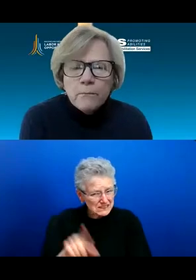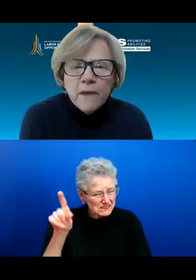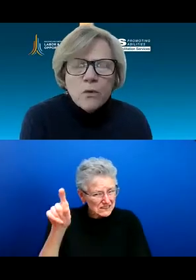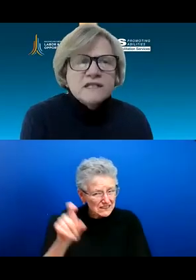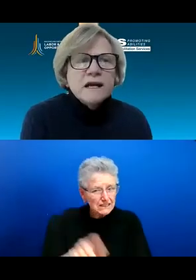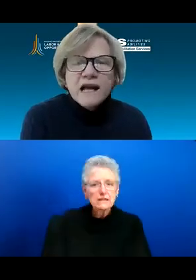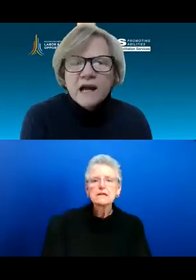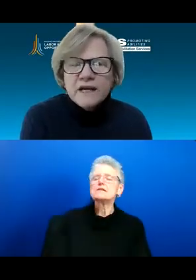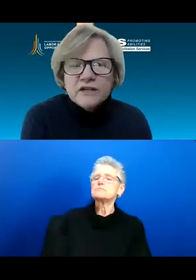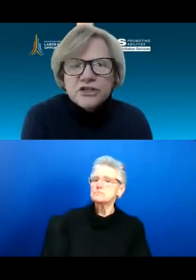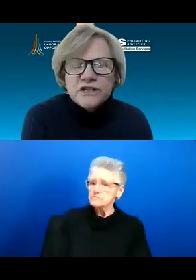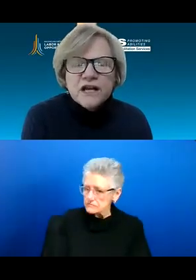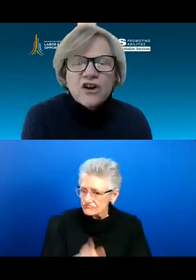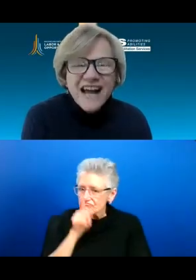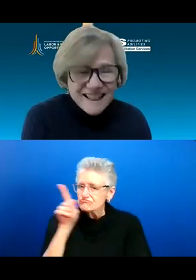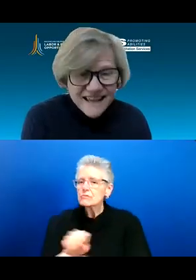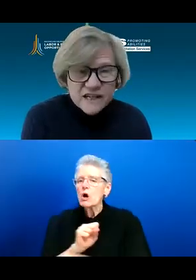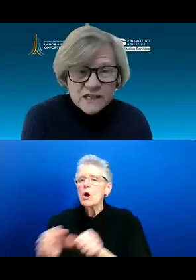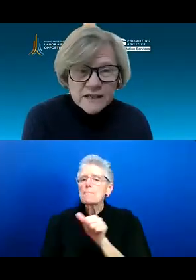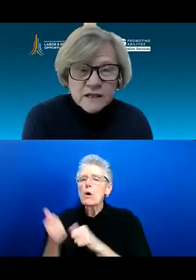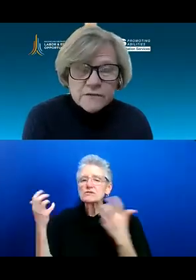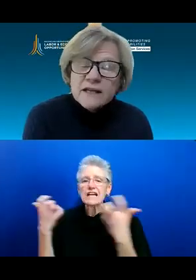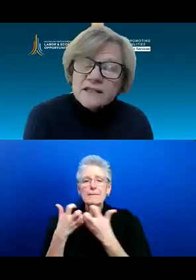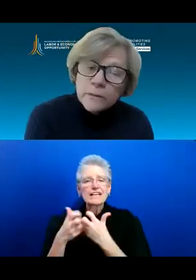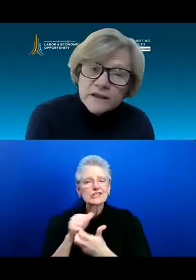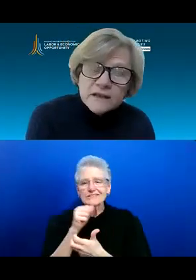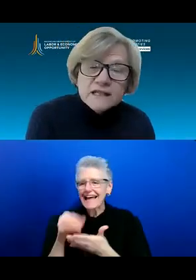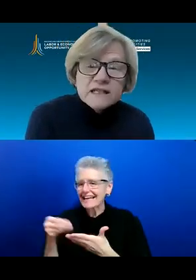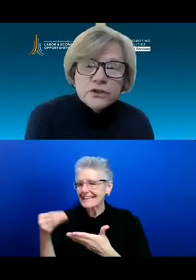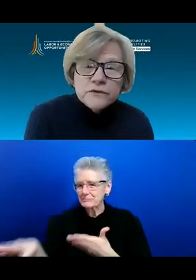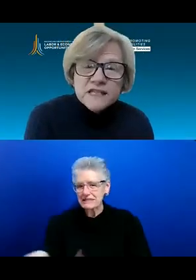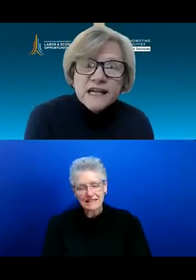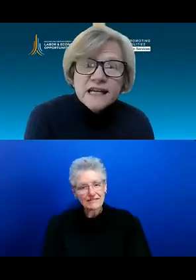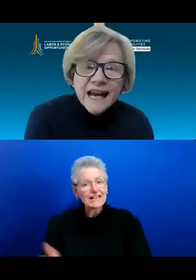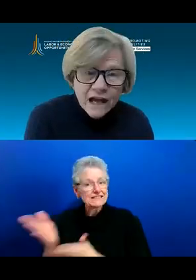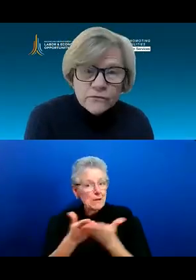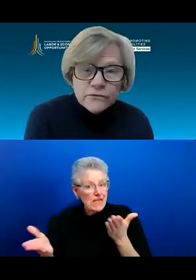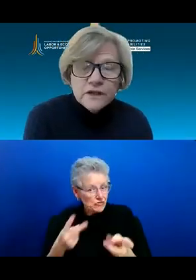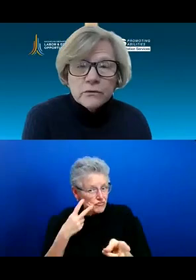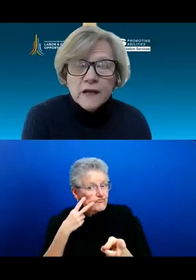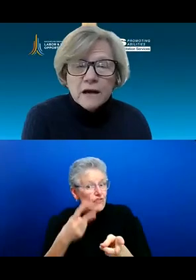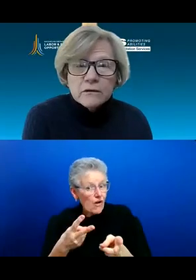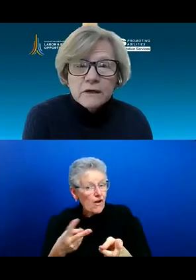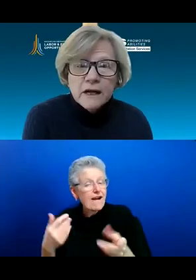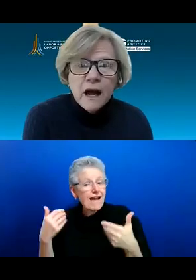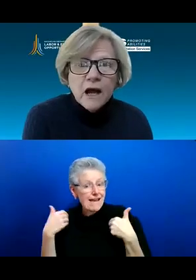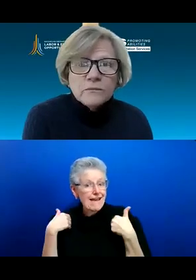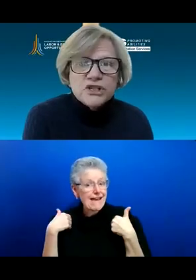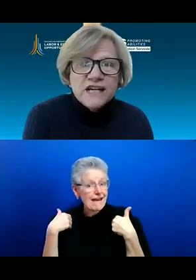Actually, most accommodations are not that expensive. Some of the things that you've seen have,